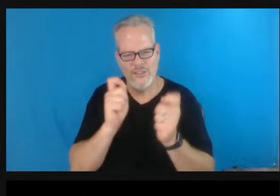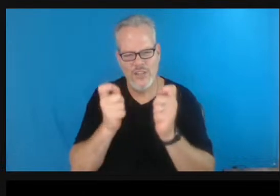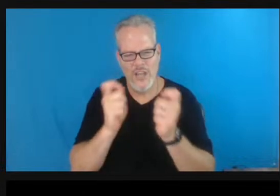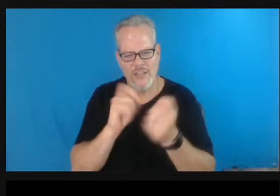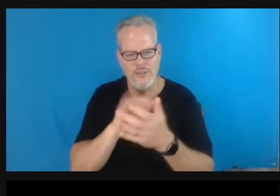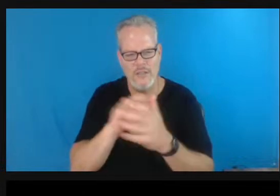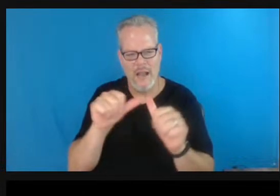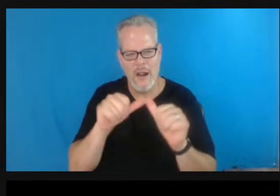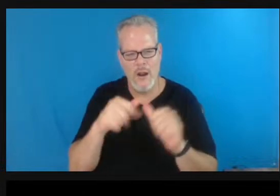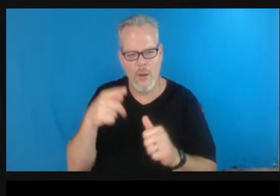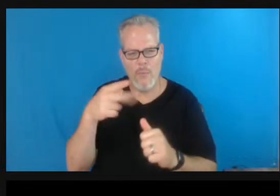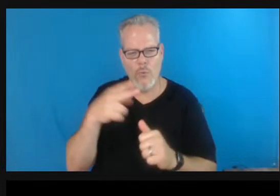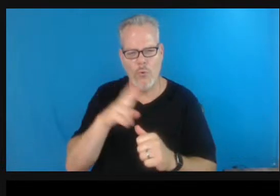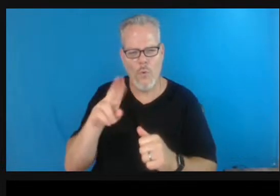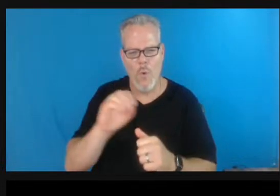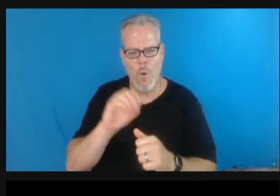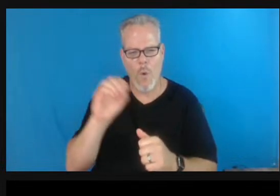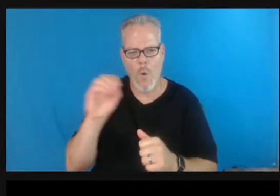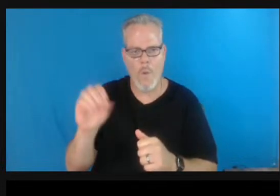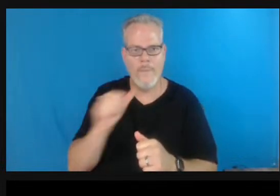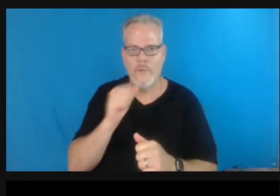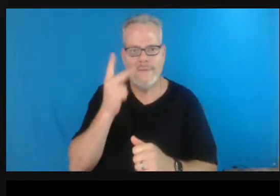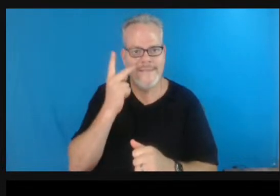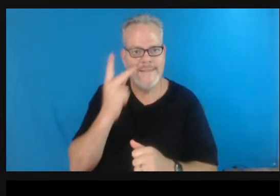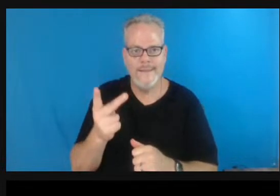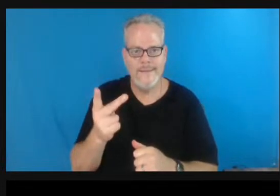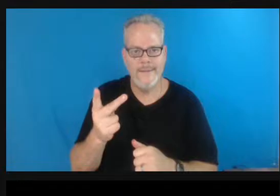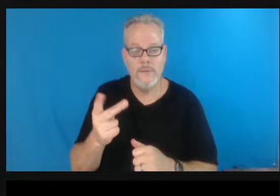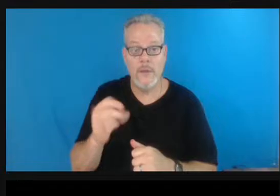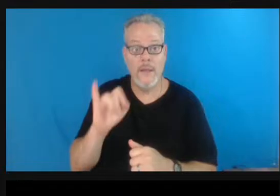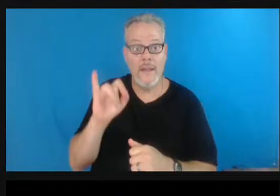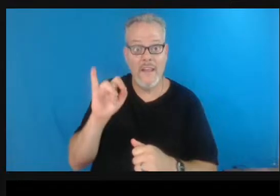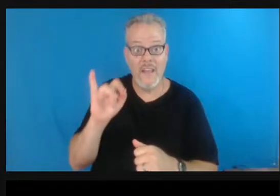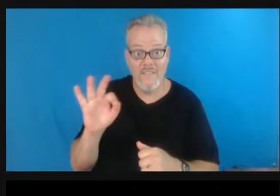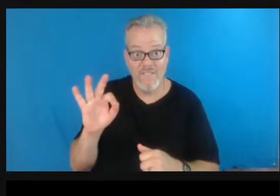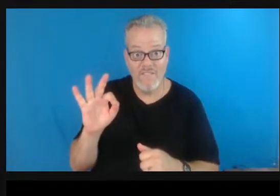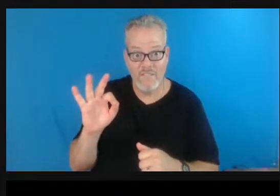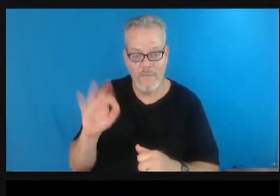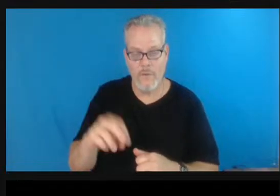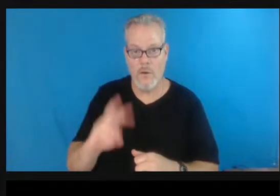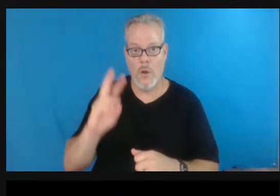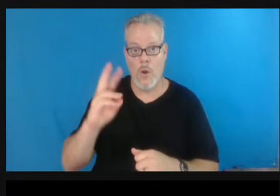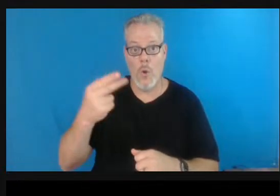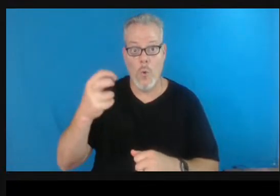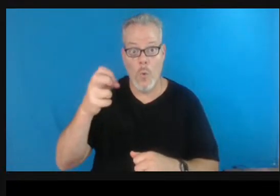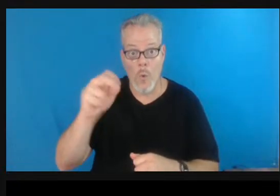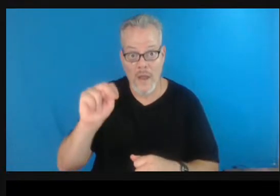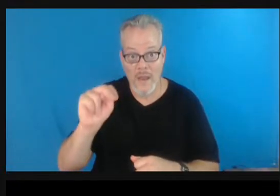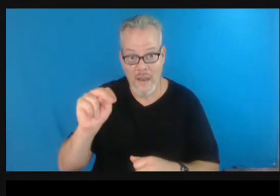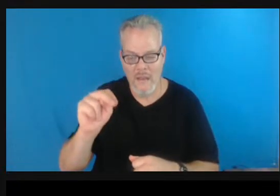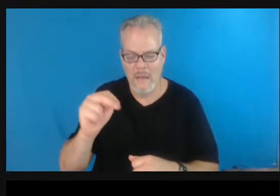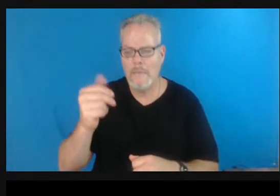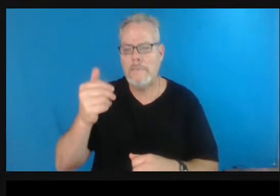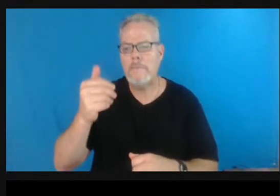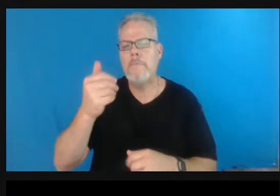So if and when, I would say it's a matter of time, even if it's years rather than months, we'll see a signal like this at Pu'u'o